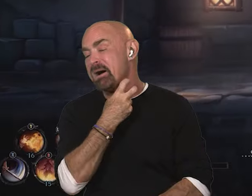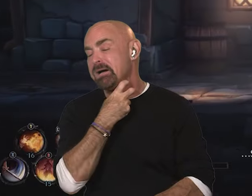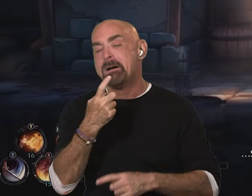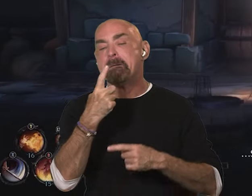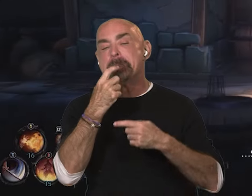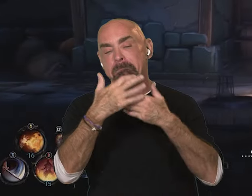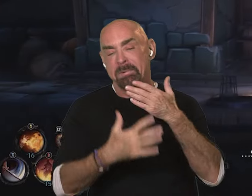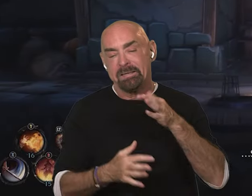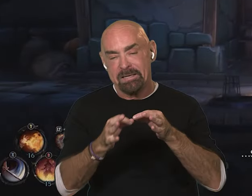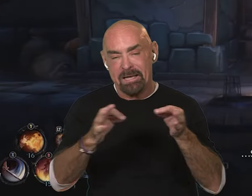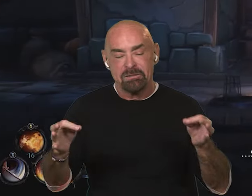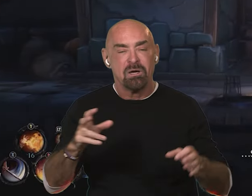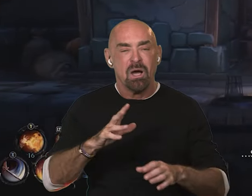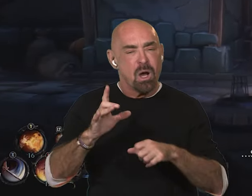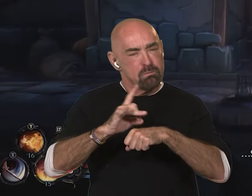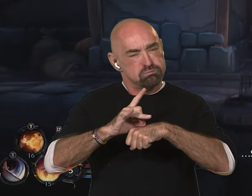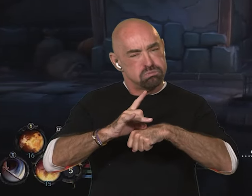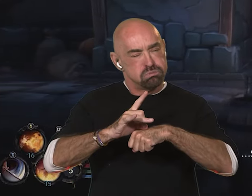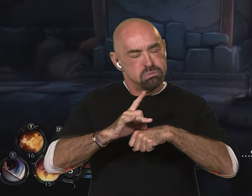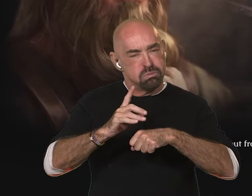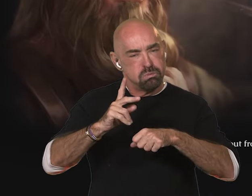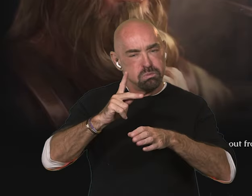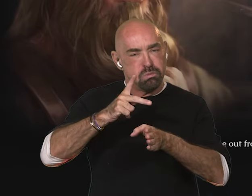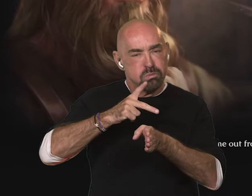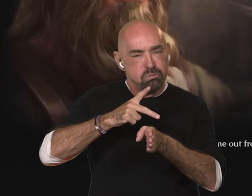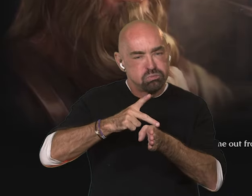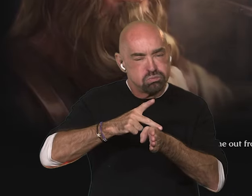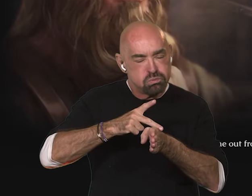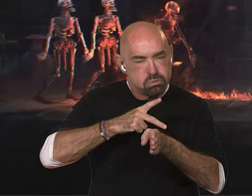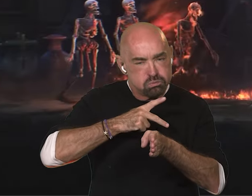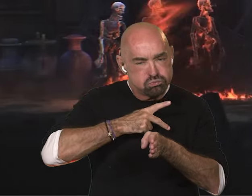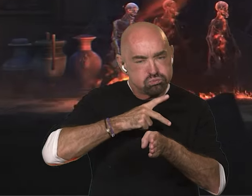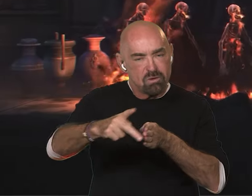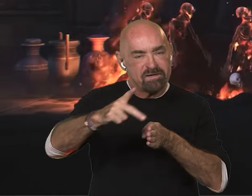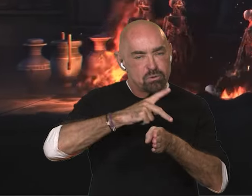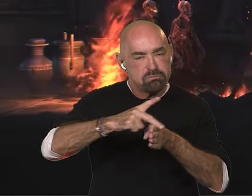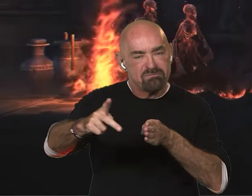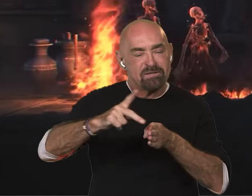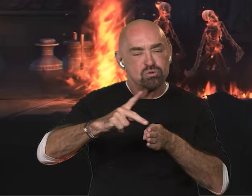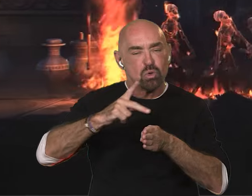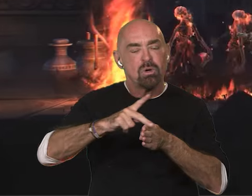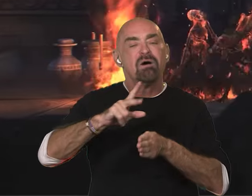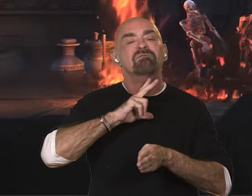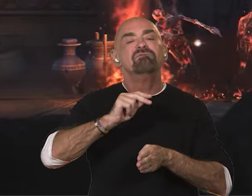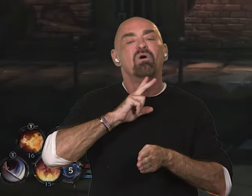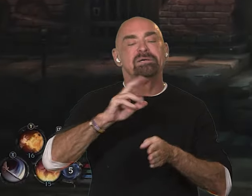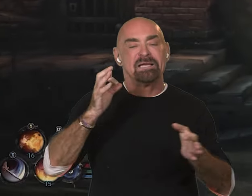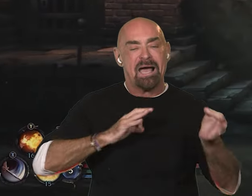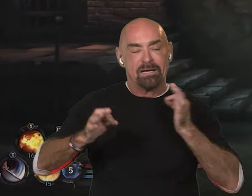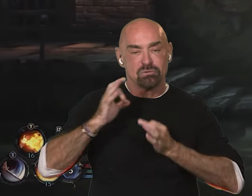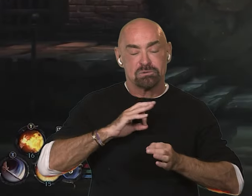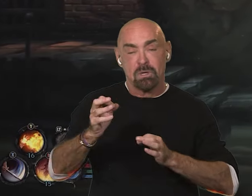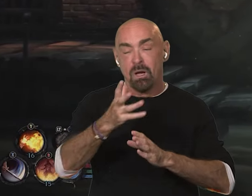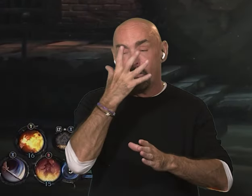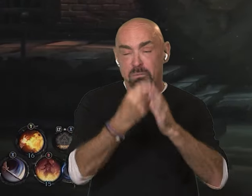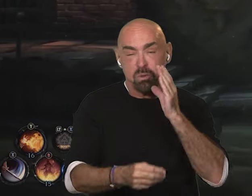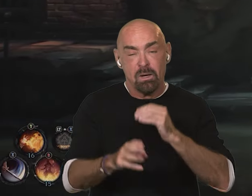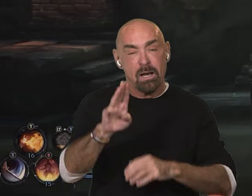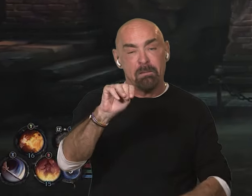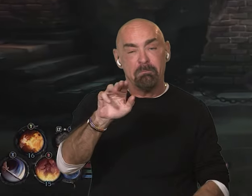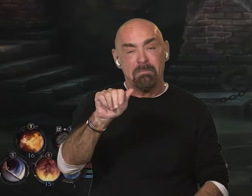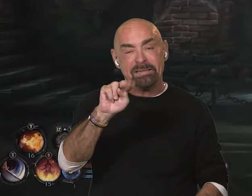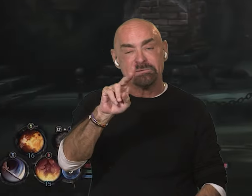Bloodlines. Meet many characters, all voiced by professional voice actors, including Aisha Salim, known for her work on Overwatch, and find yourself whisked away into the